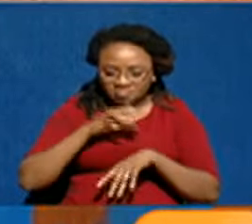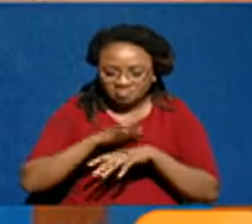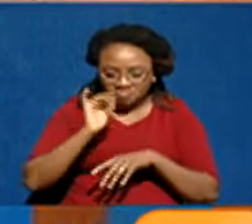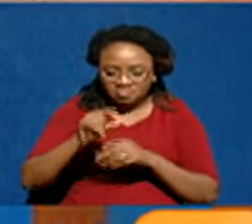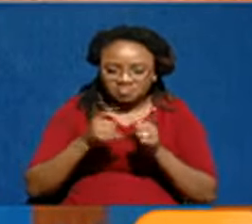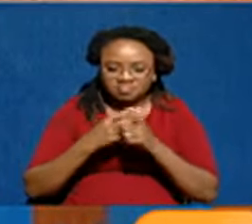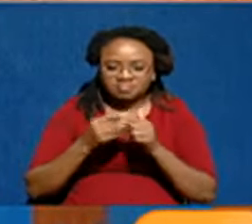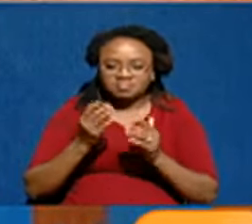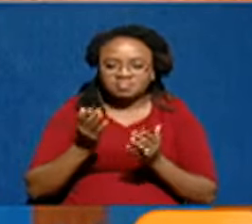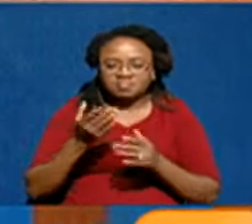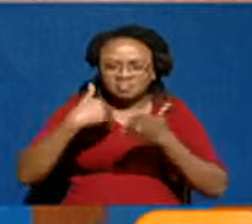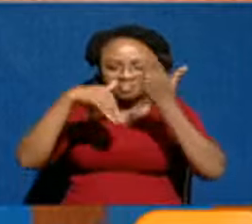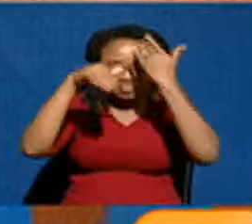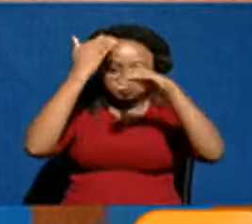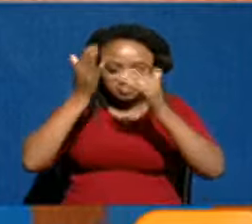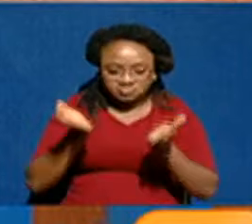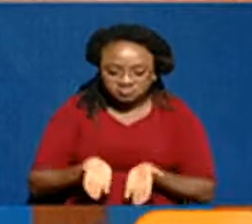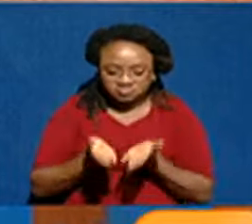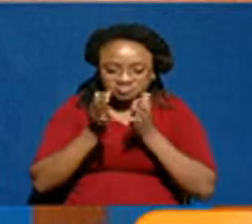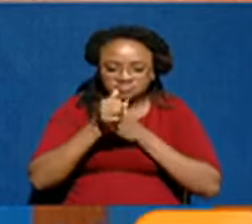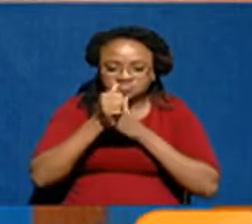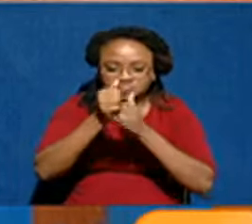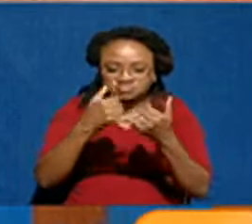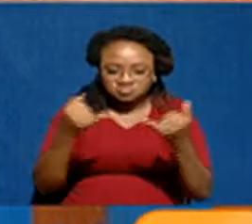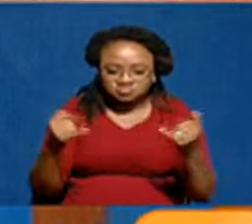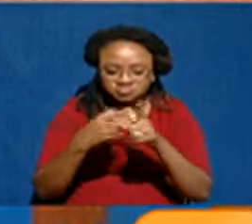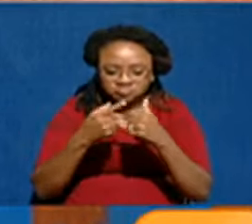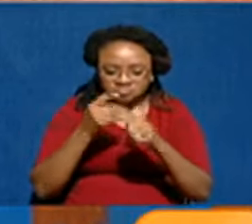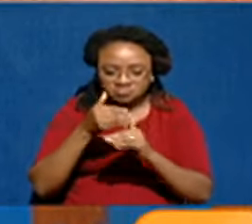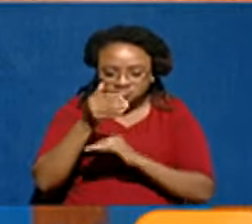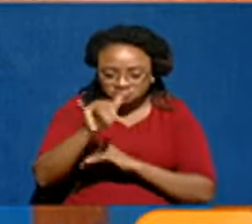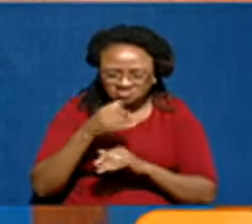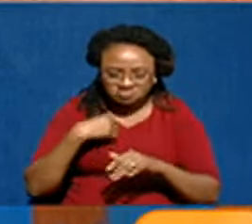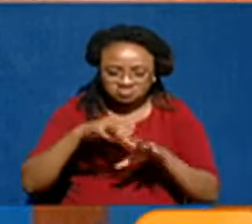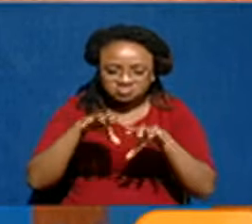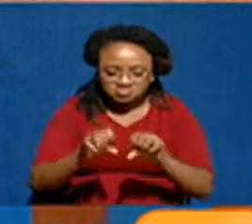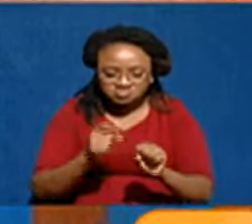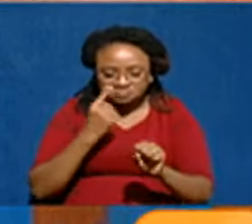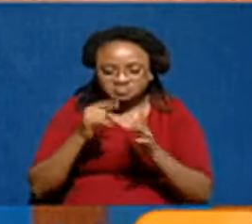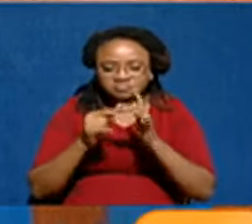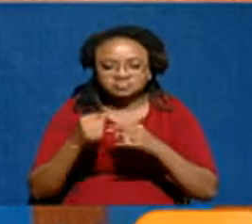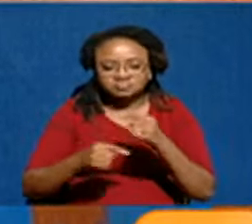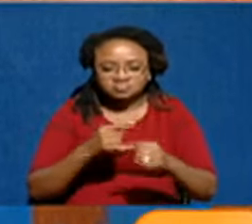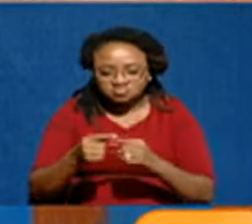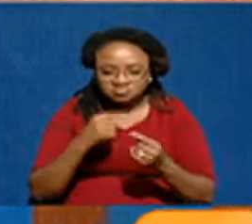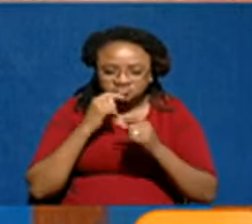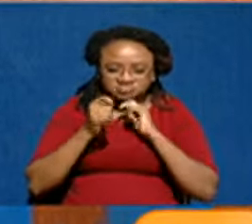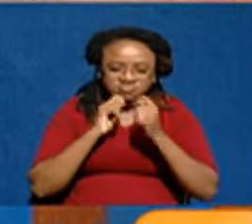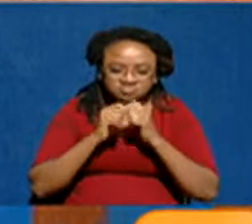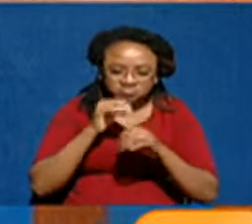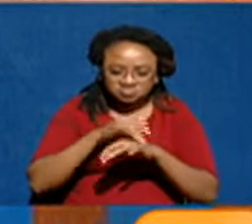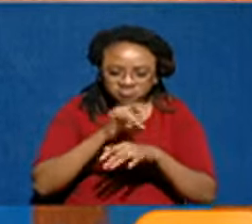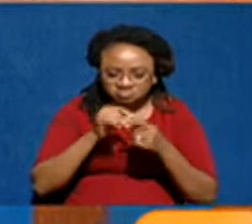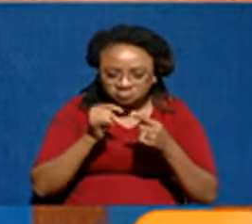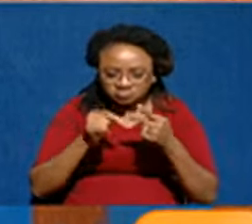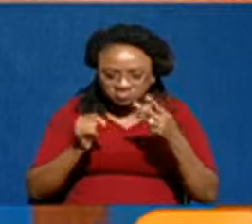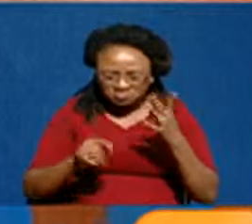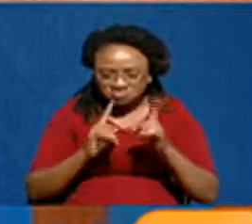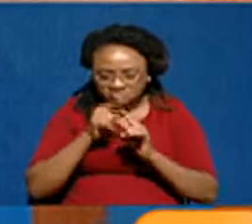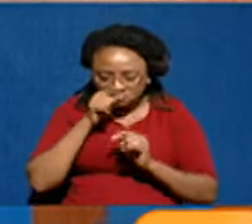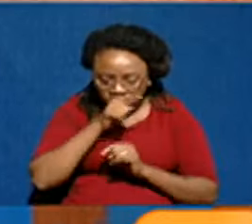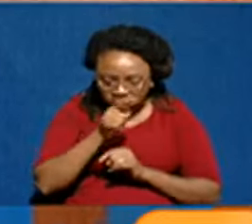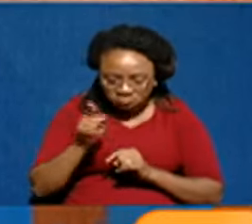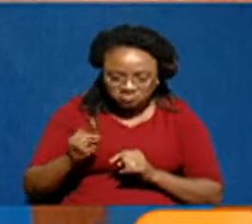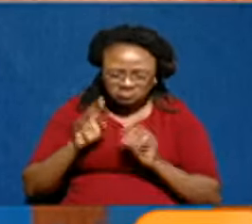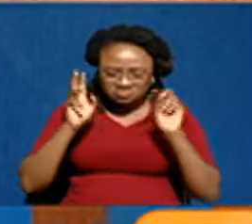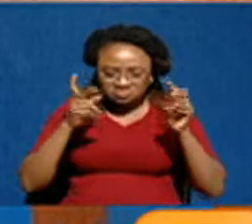progression guidelines, then for us we'll say that now we can take this, we can go back, we can continue negotiating on the others. But these are things that we must